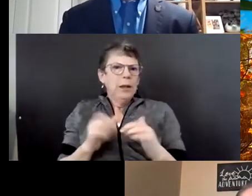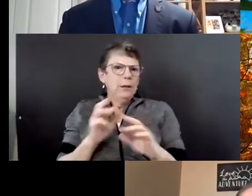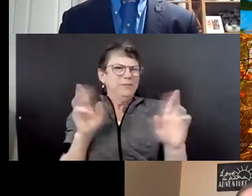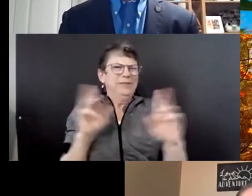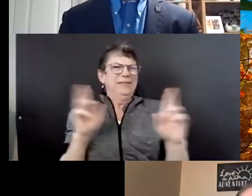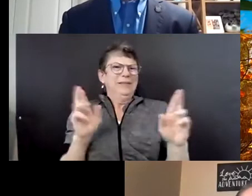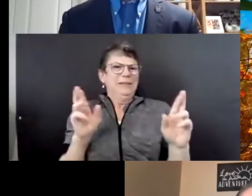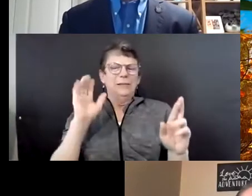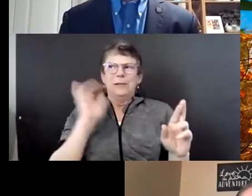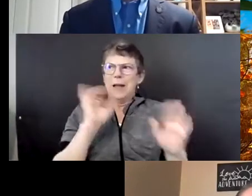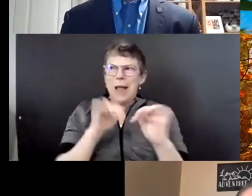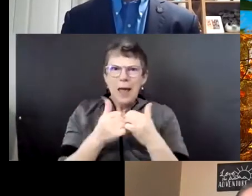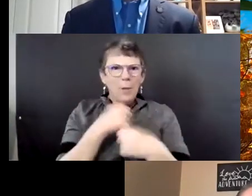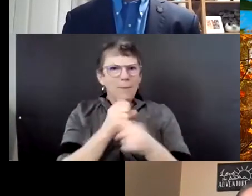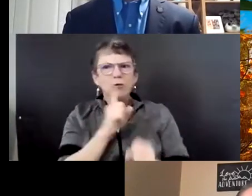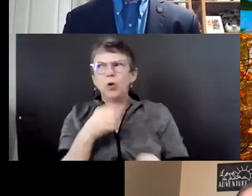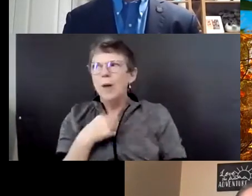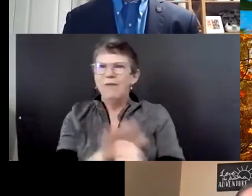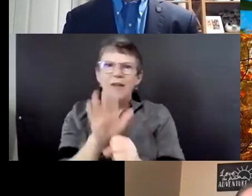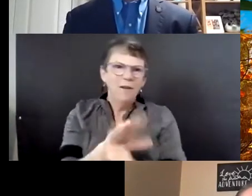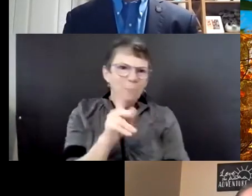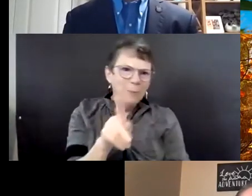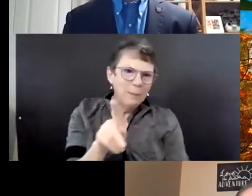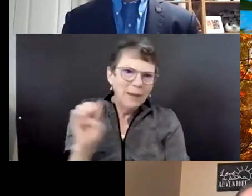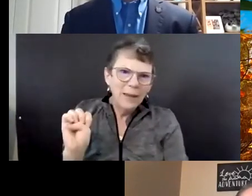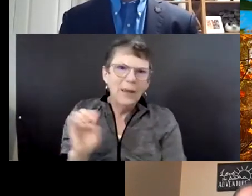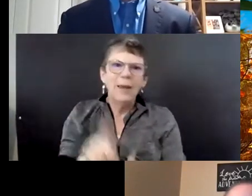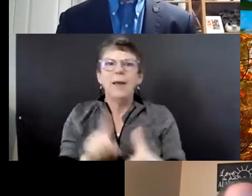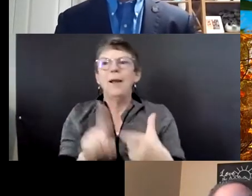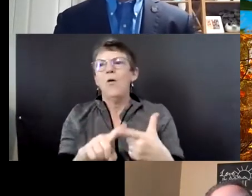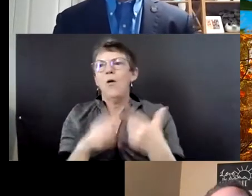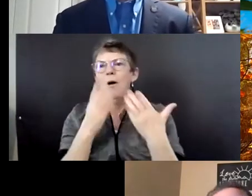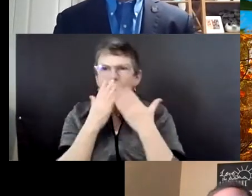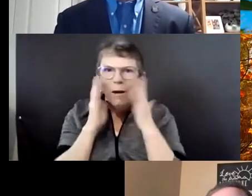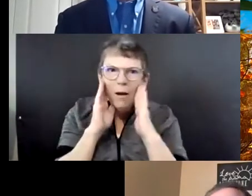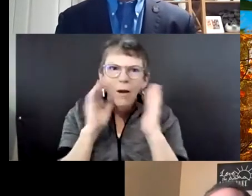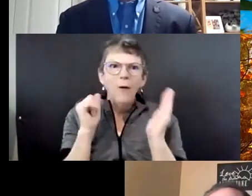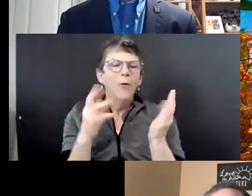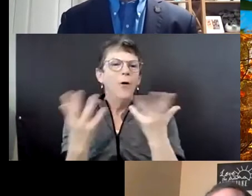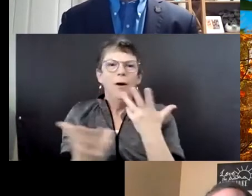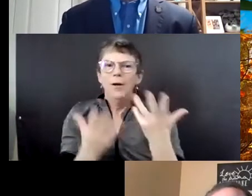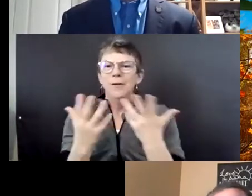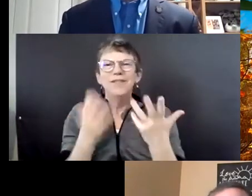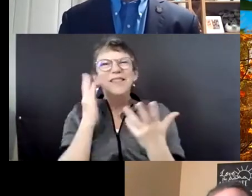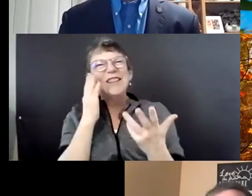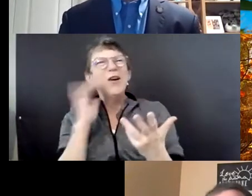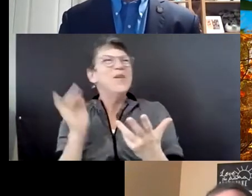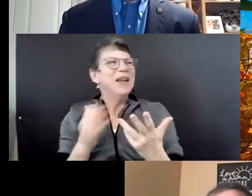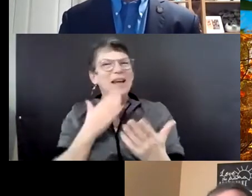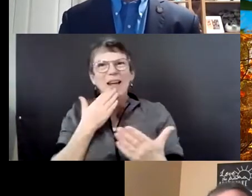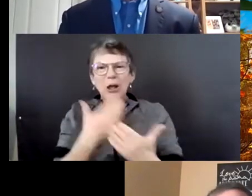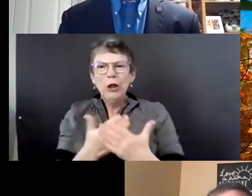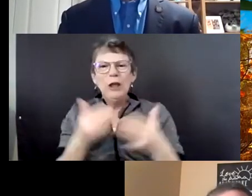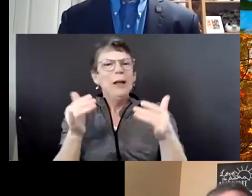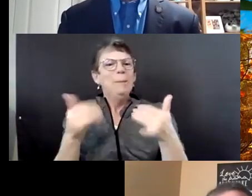that may be. And I think having a good playbook for the next, which I hope is, Senator